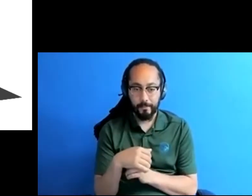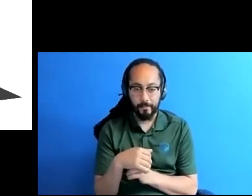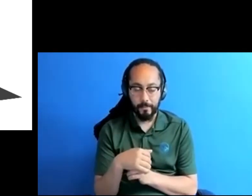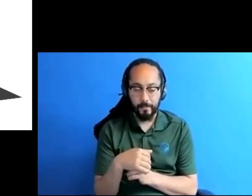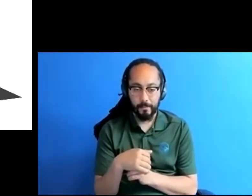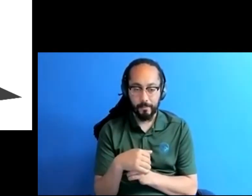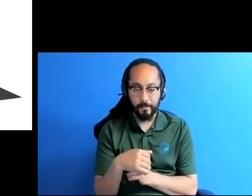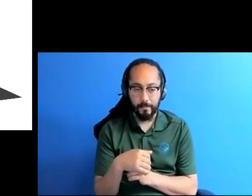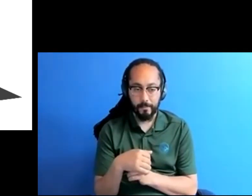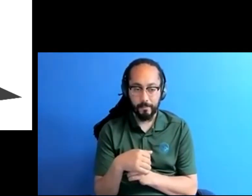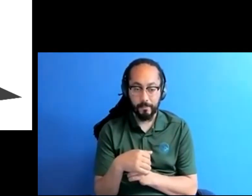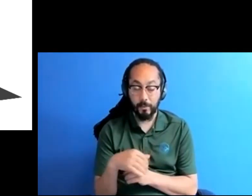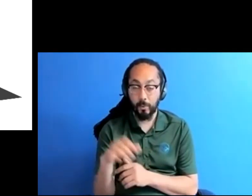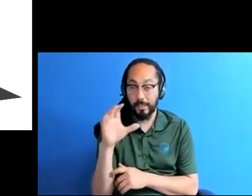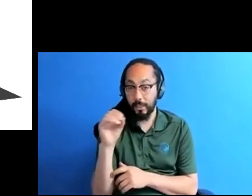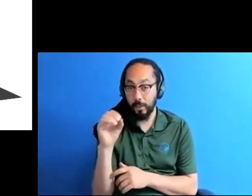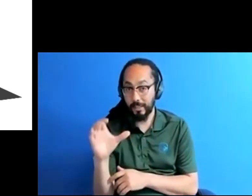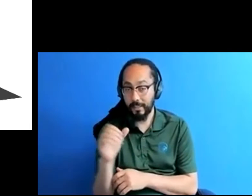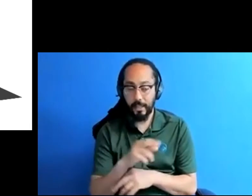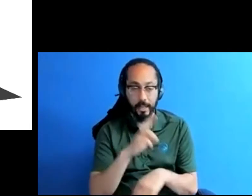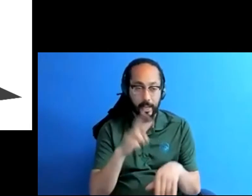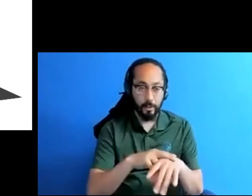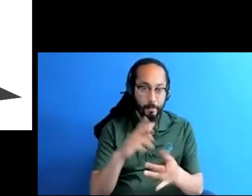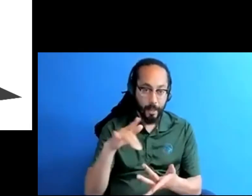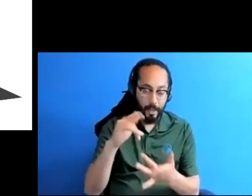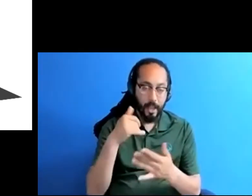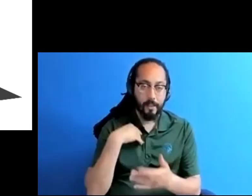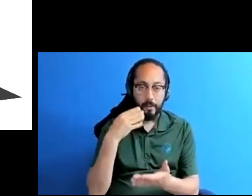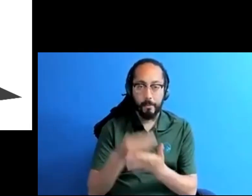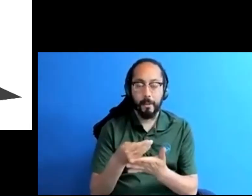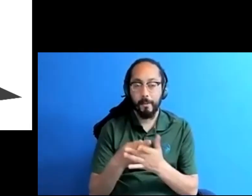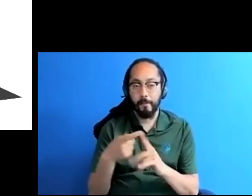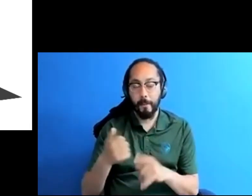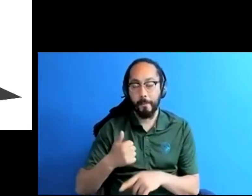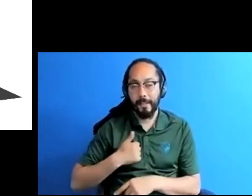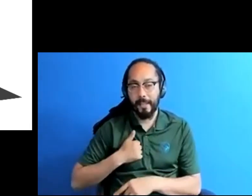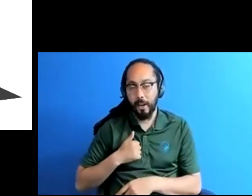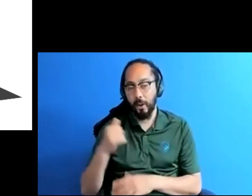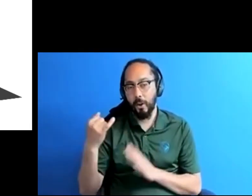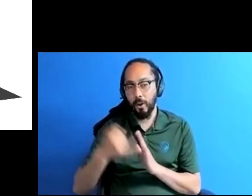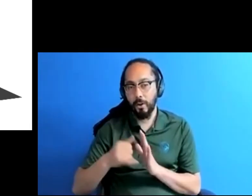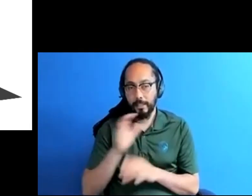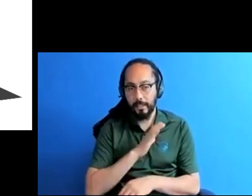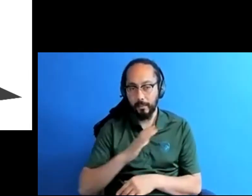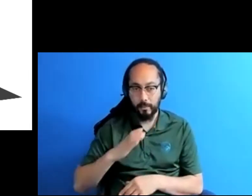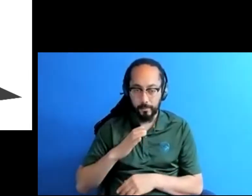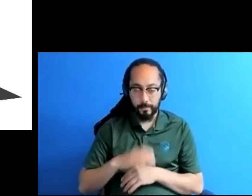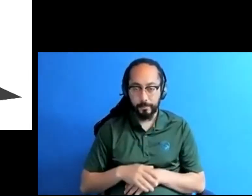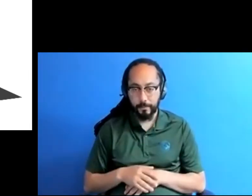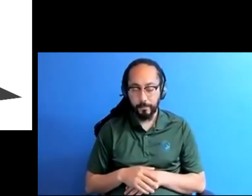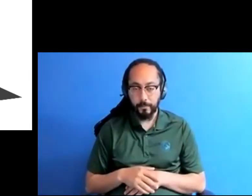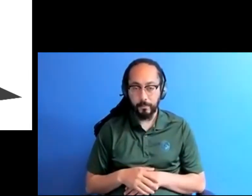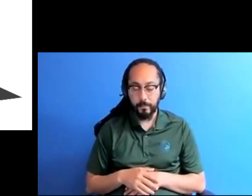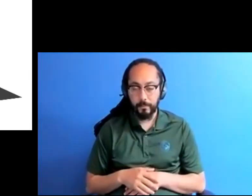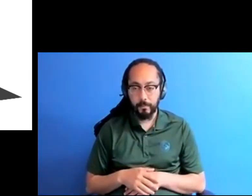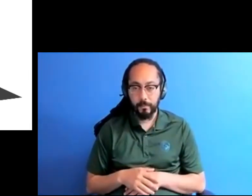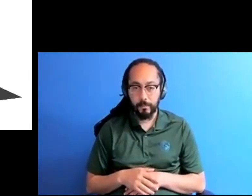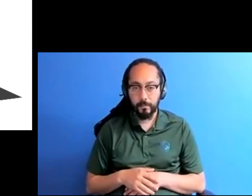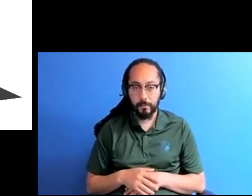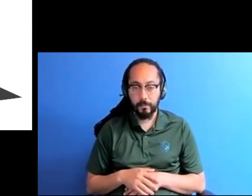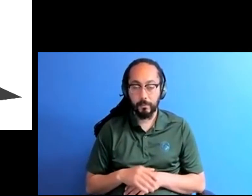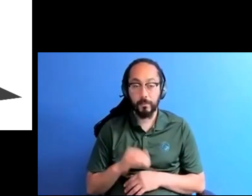the National Ballet have funding from the Canada Arts Council. And we started with our